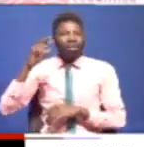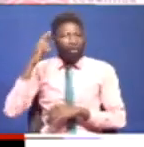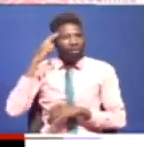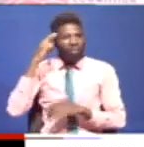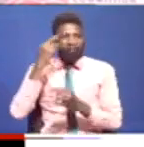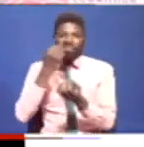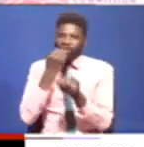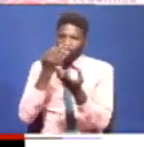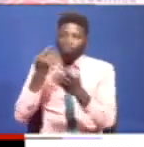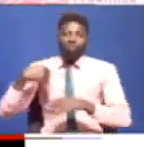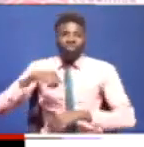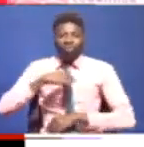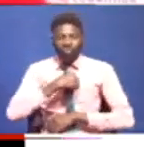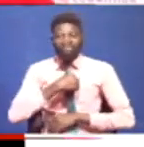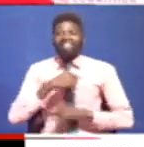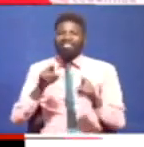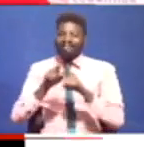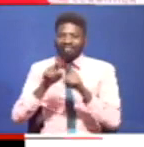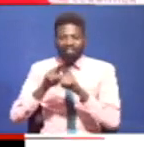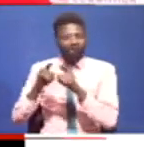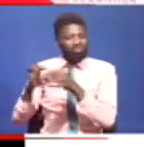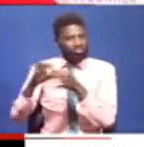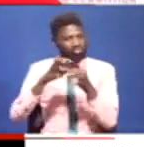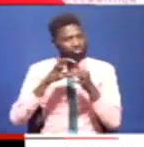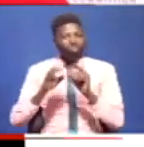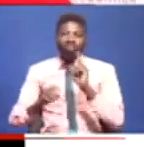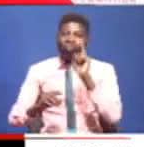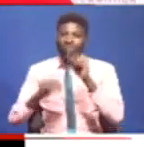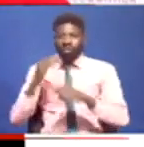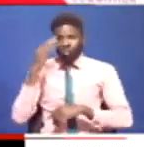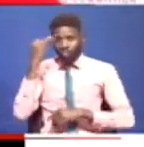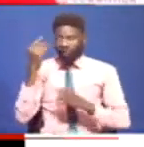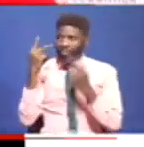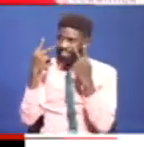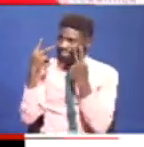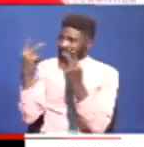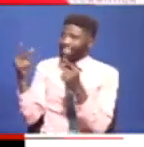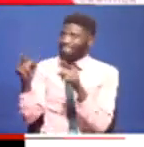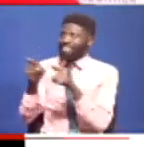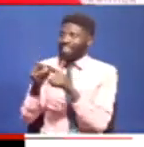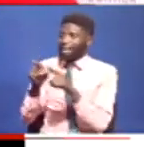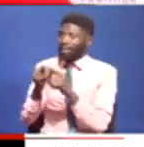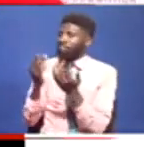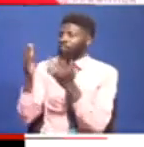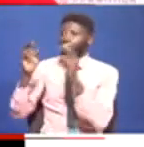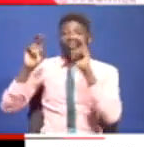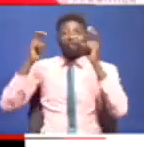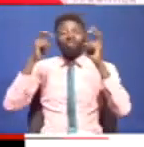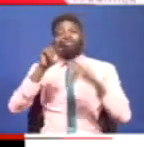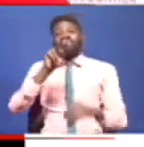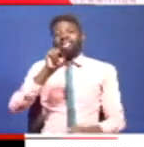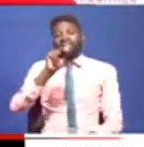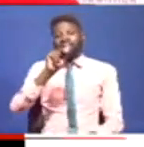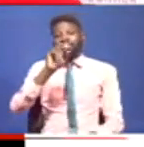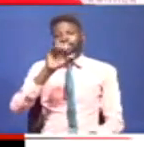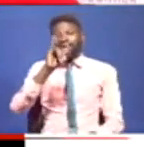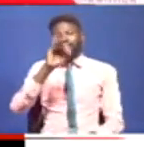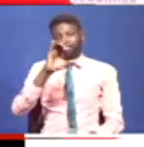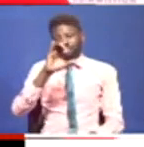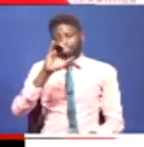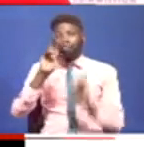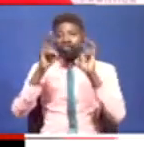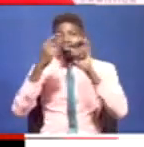are one. And that is why, as you see, the motto of NCIC is